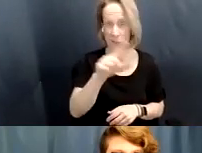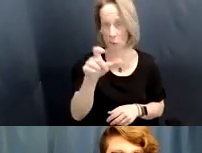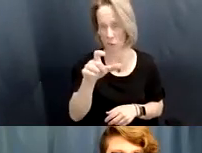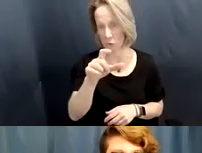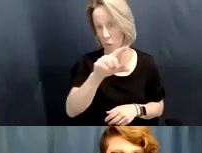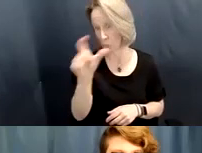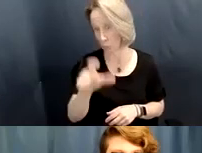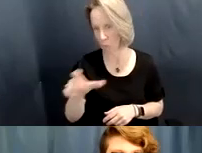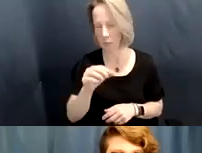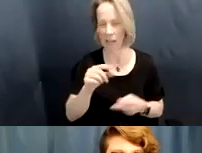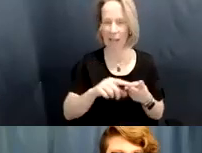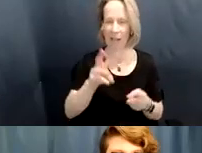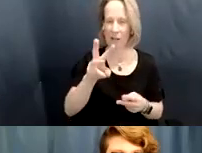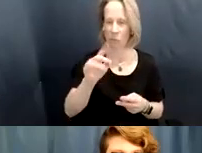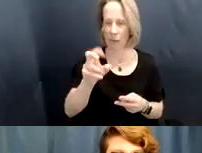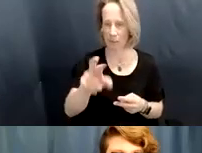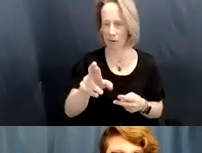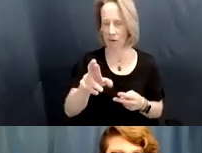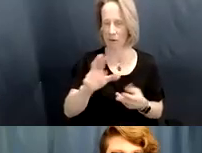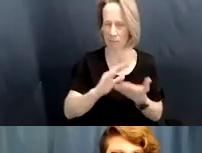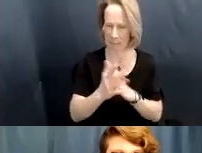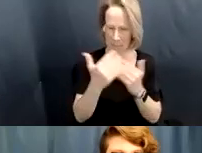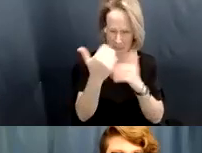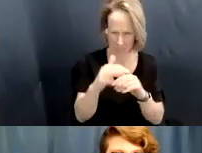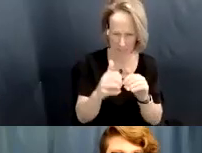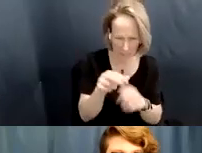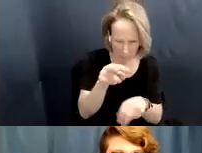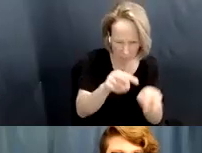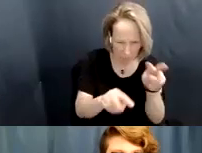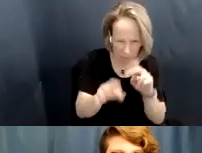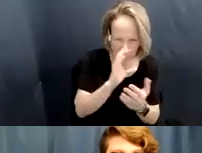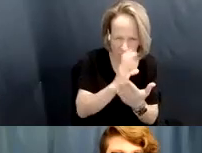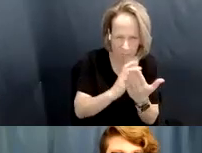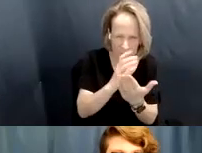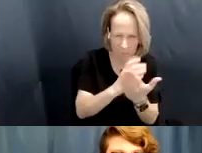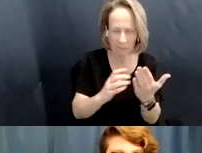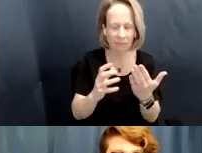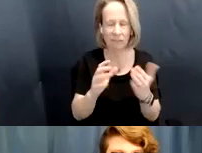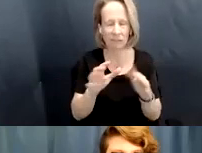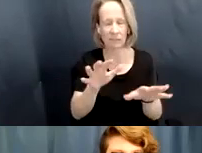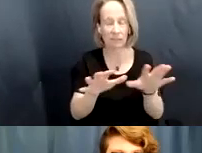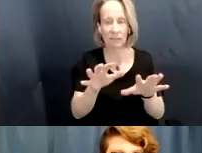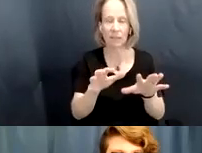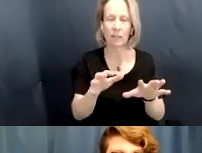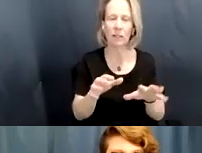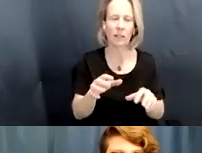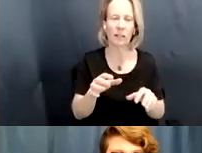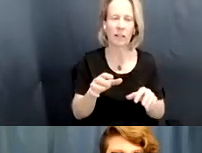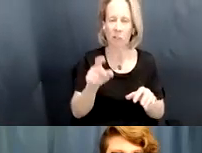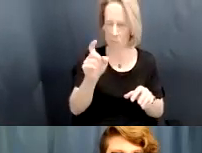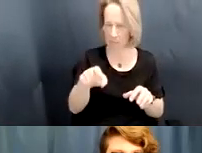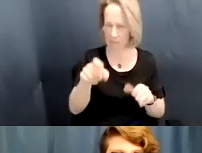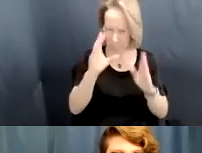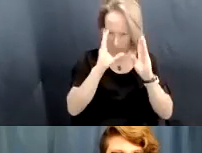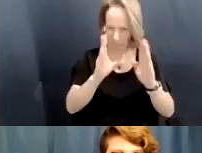these ingrained abilities to understand these cues. It requires us to have an even more sustained and intense attention